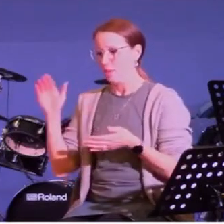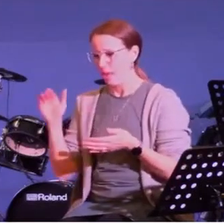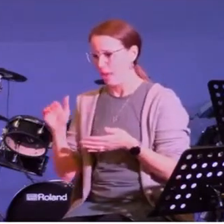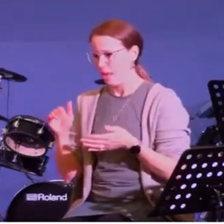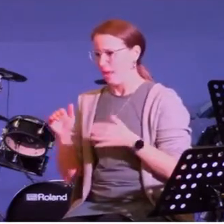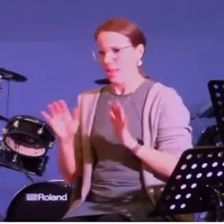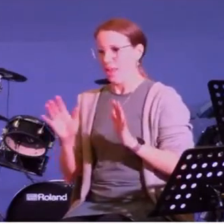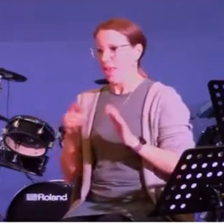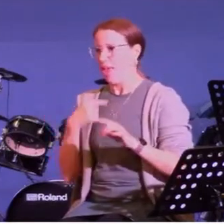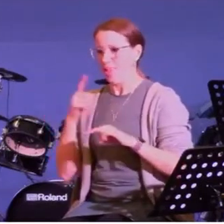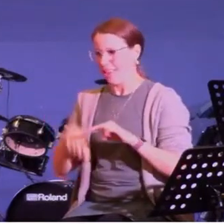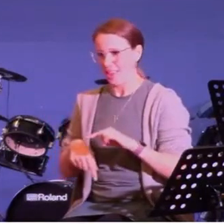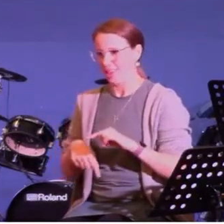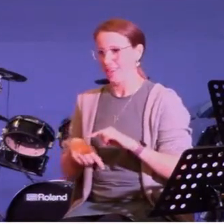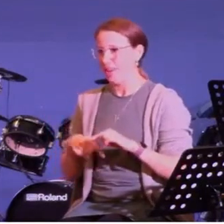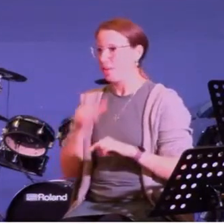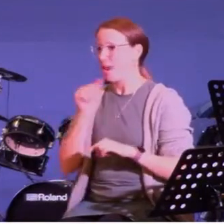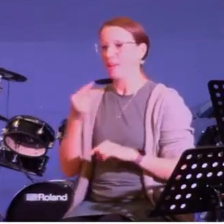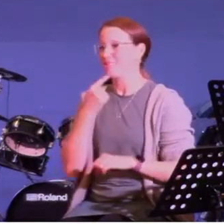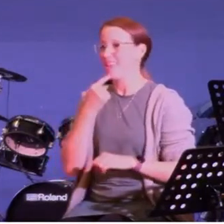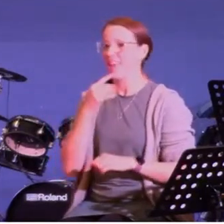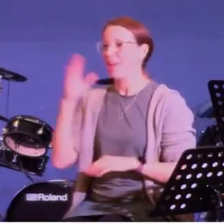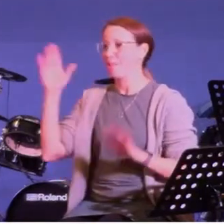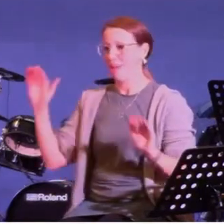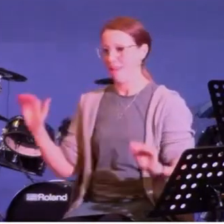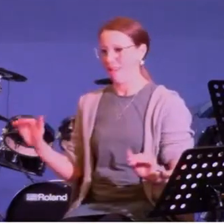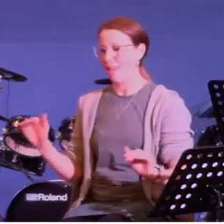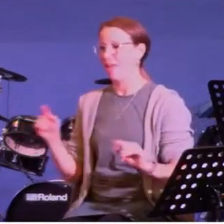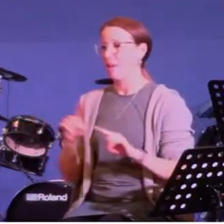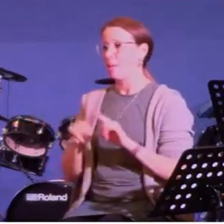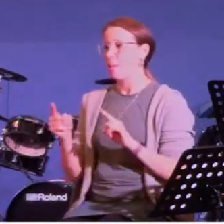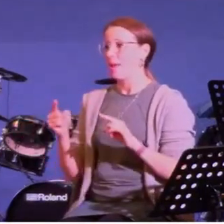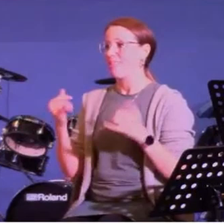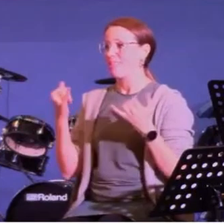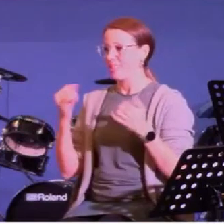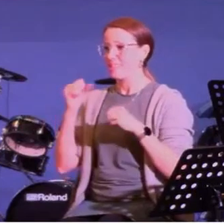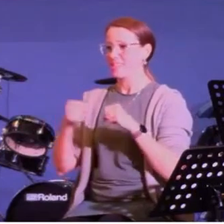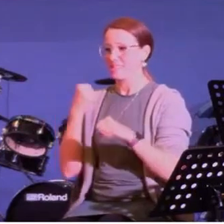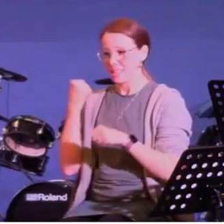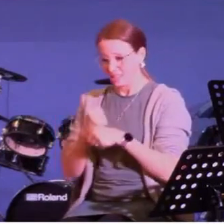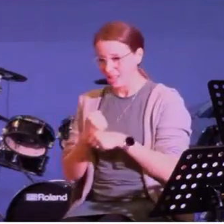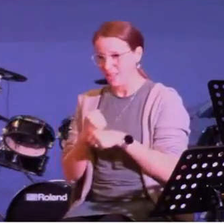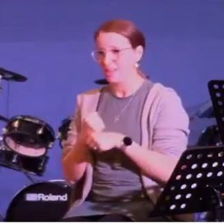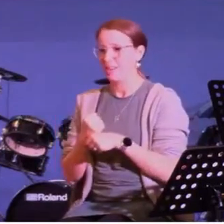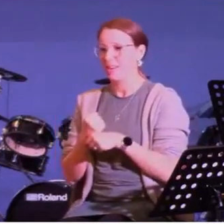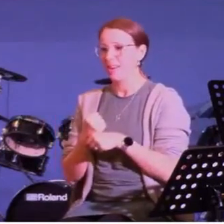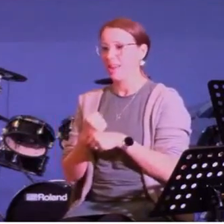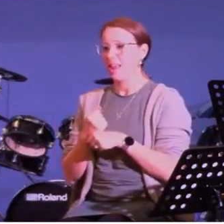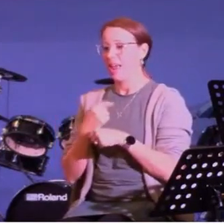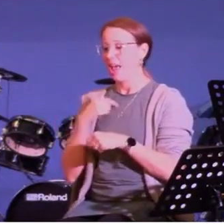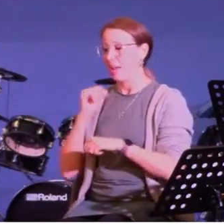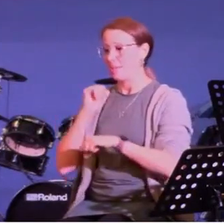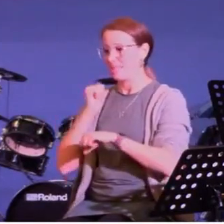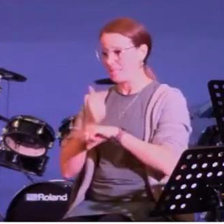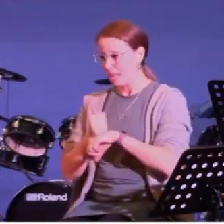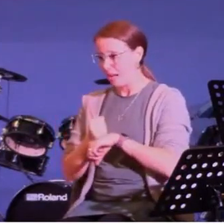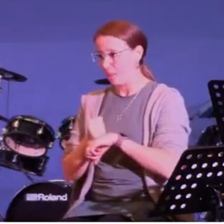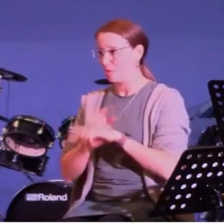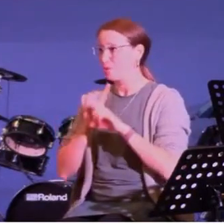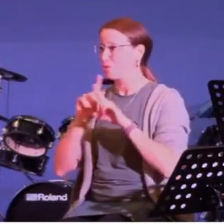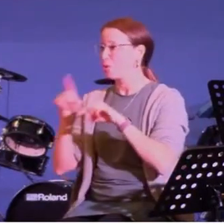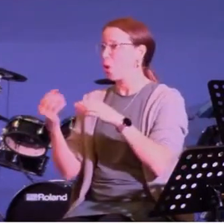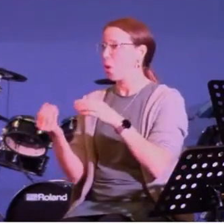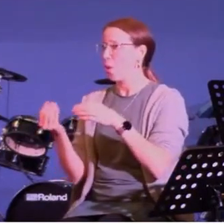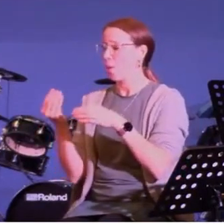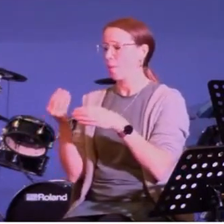goodbye. I'm just letting you know that I'm on a trajectory for this year to leave Valley and to go plant a church. One